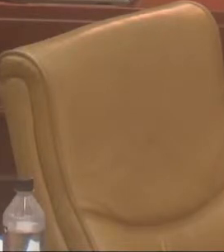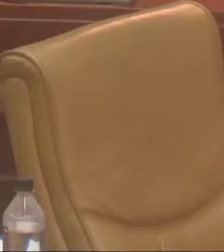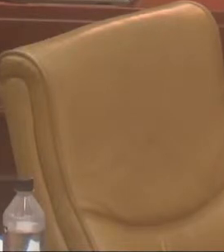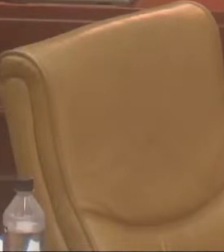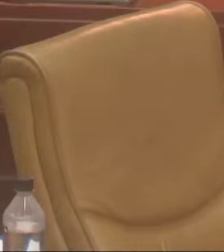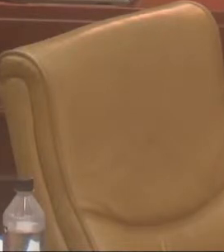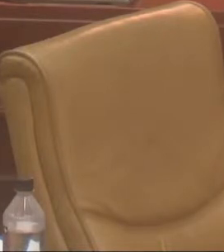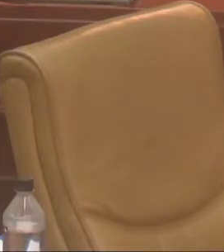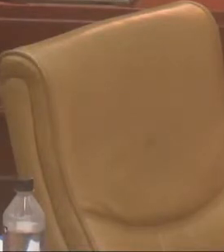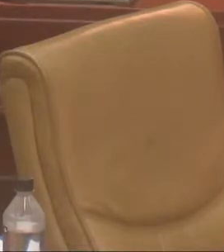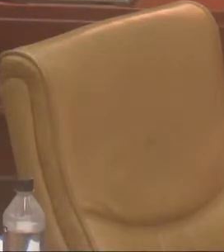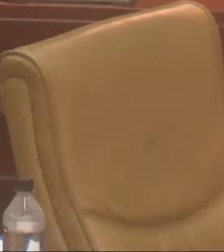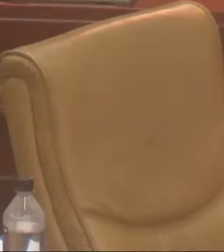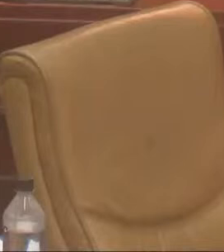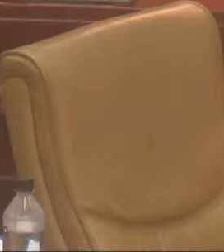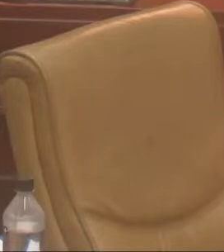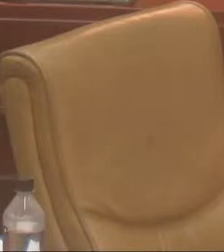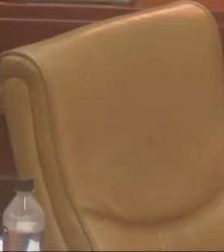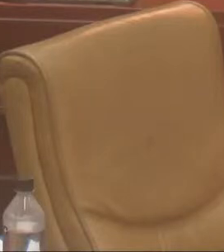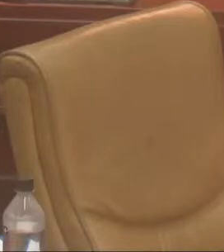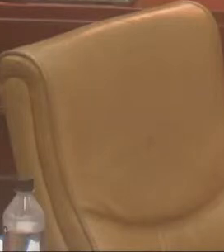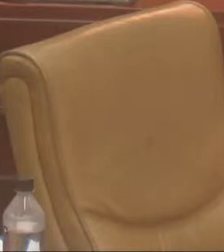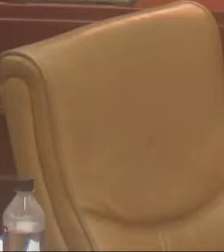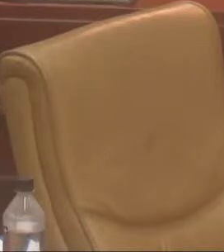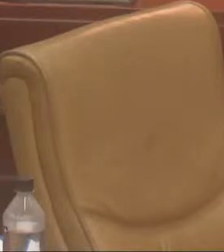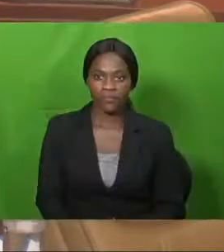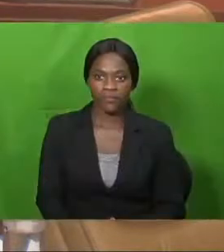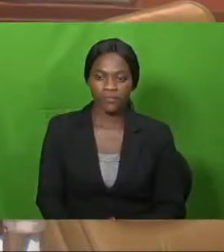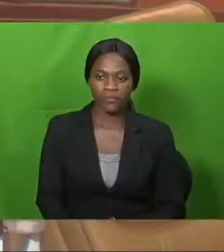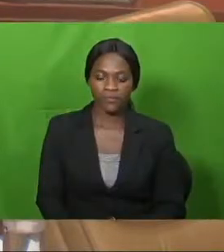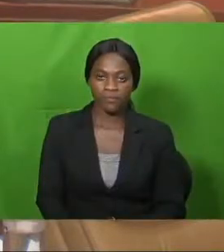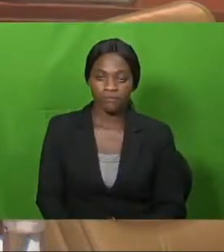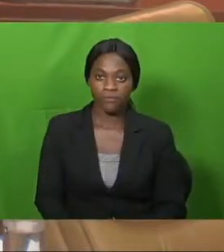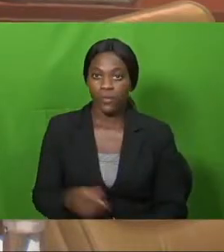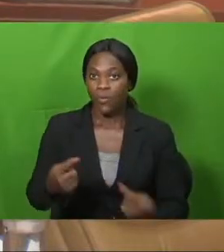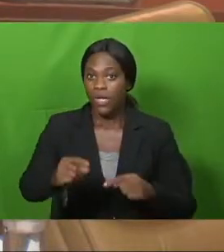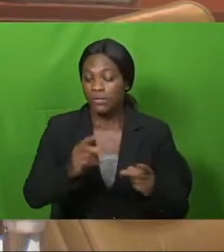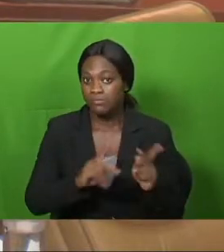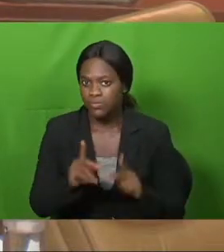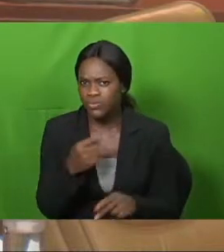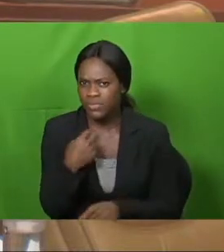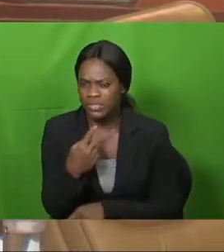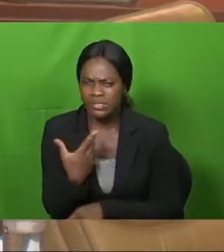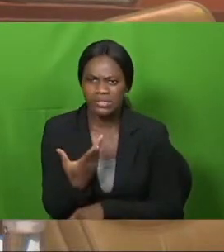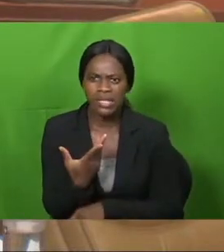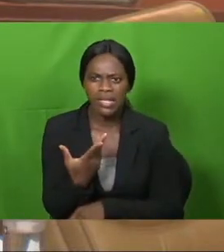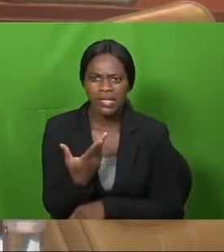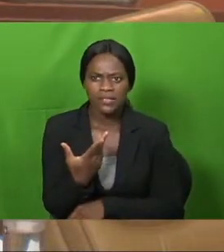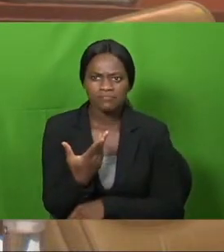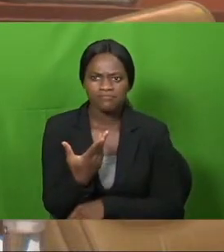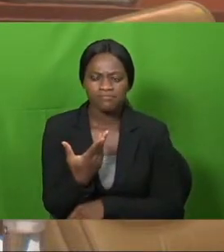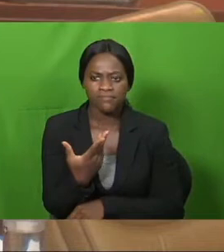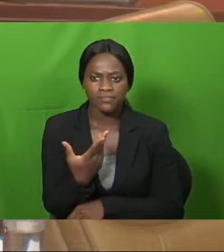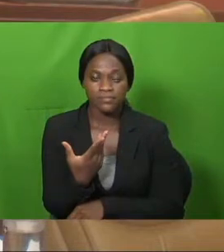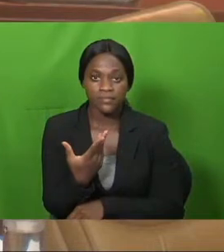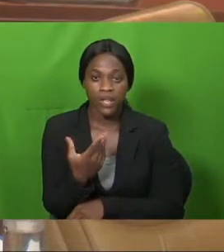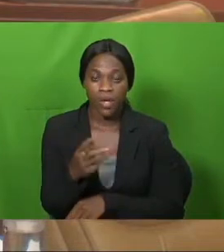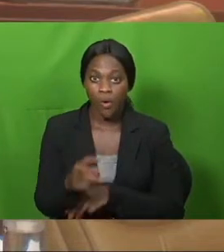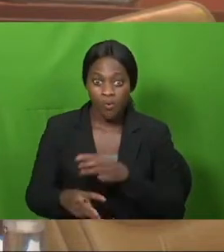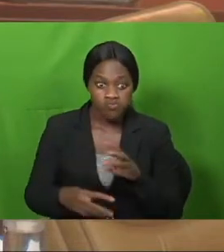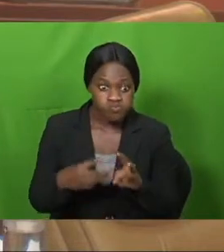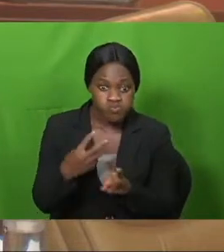economy. It baffles me like thunder when people say these world